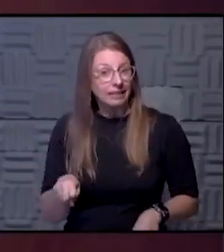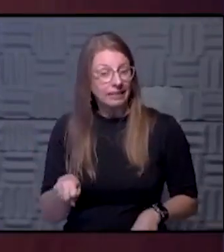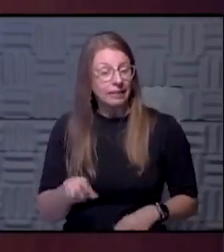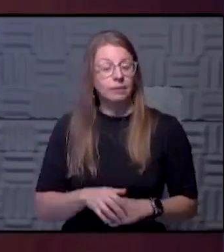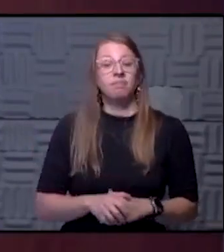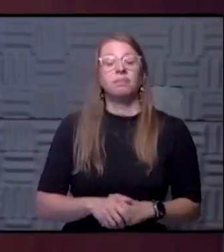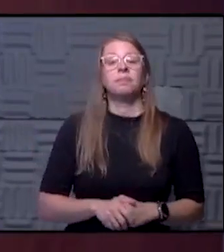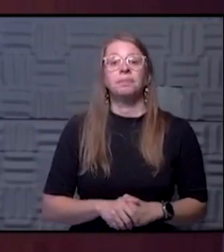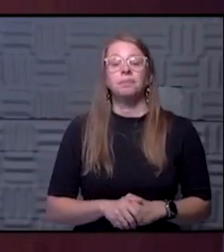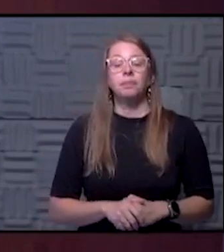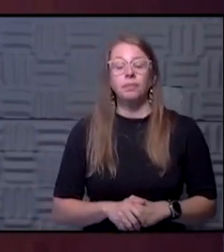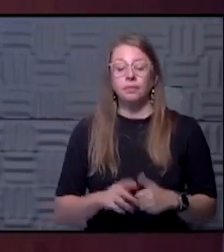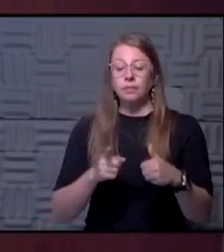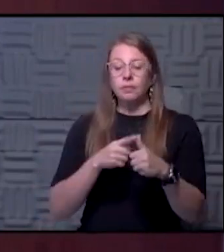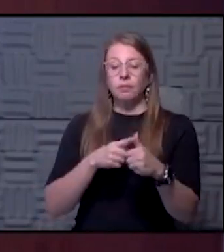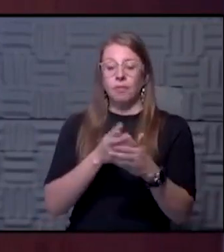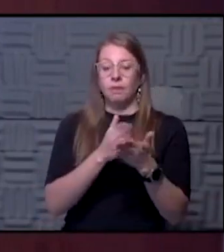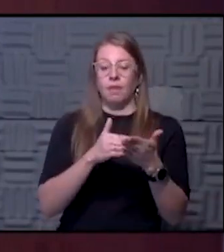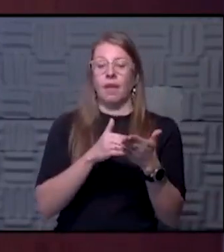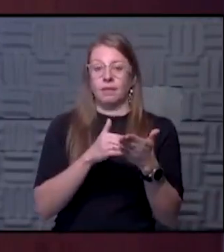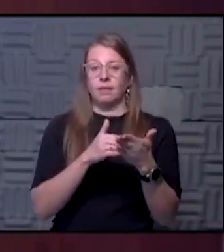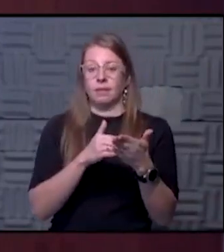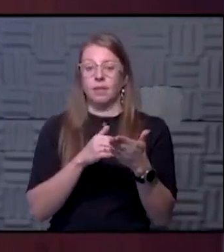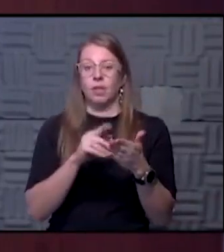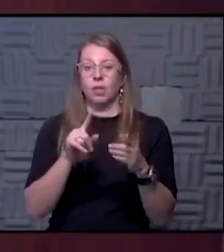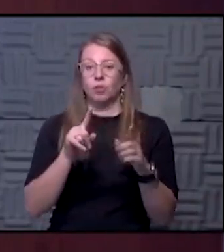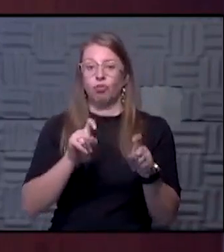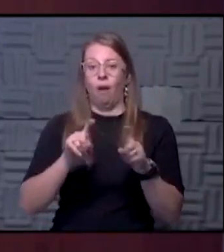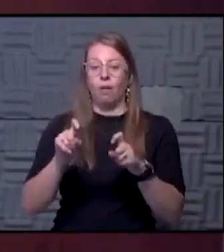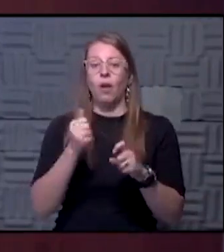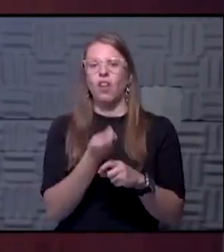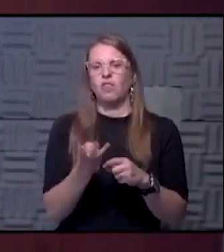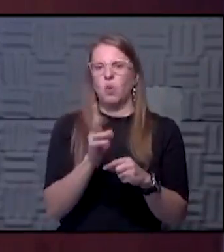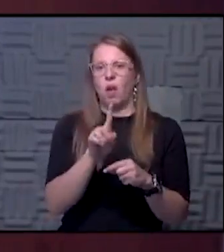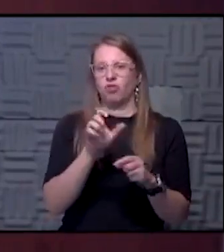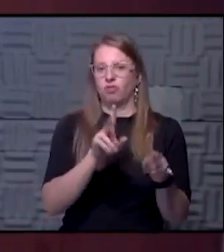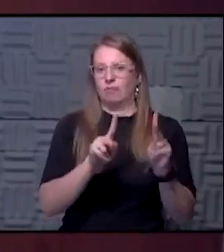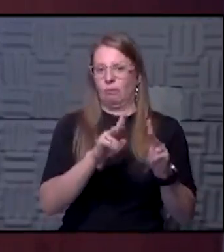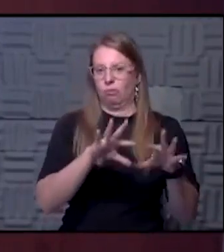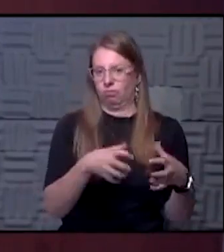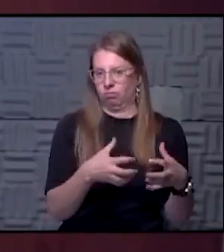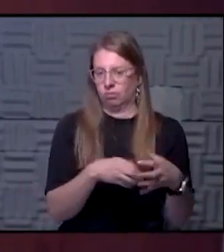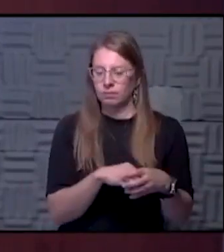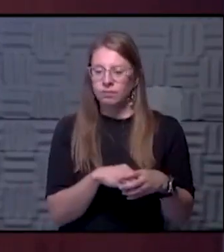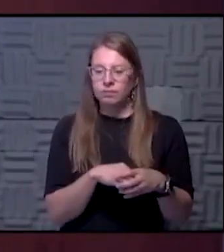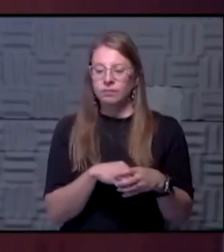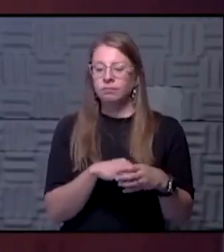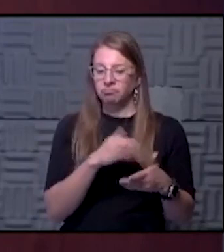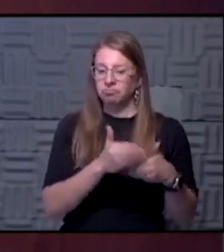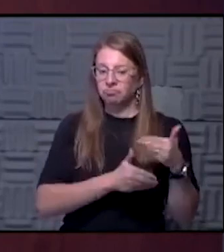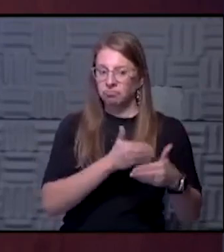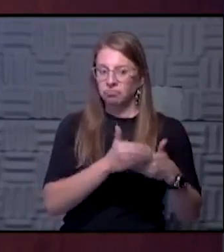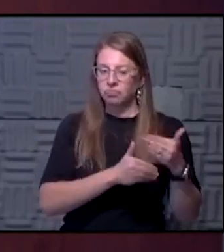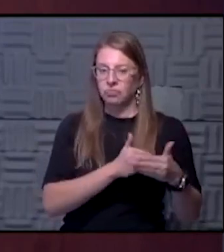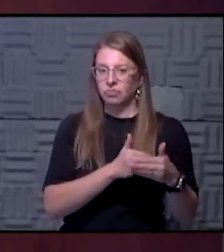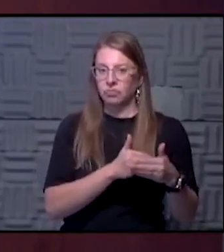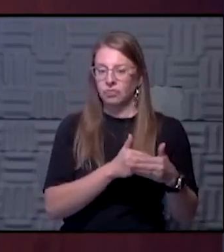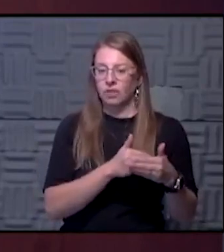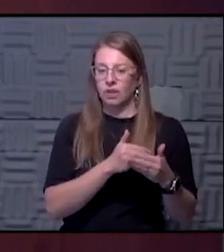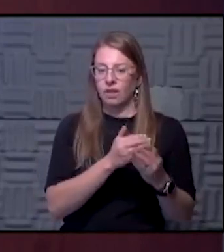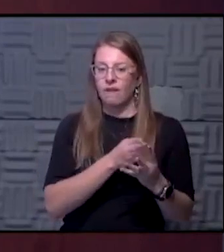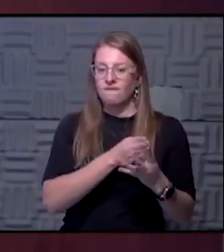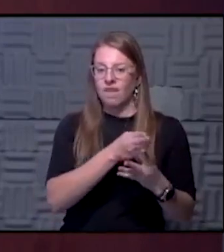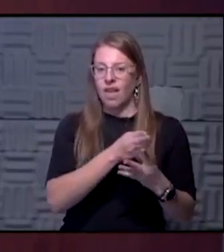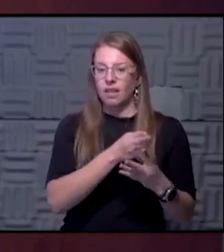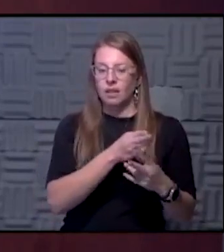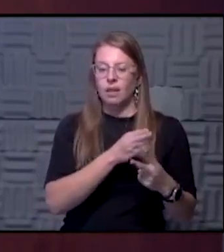So this first phase of the trial will be a few hundred, and then if this moves through that first phase, we call